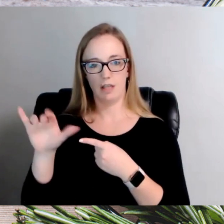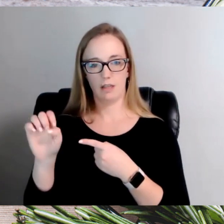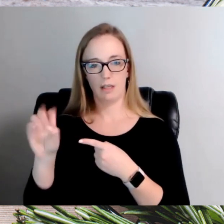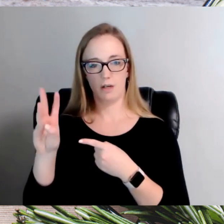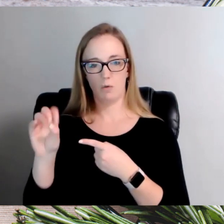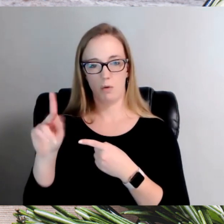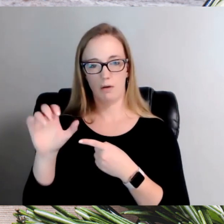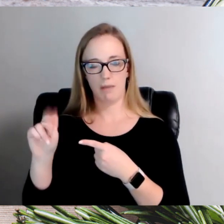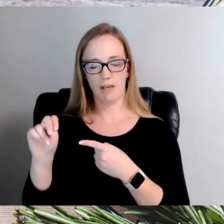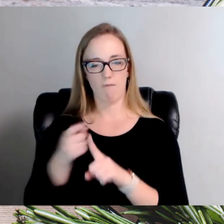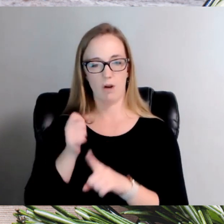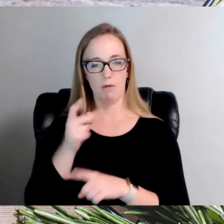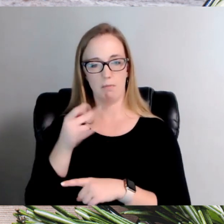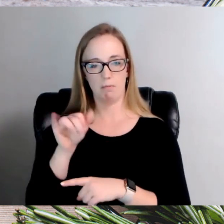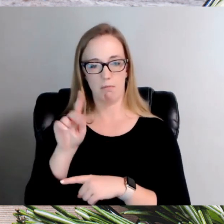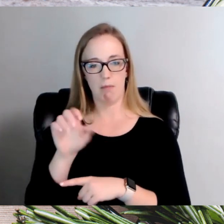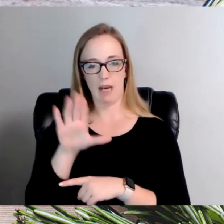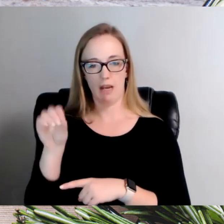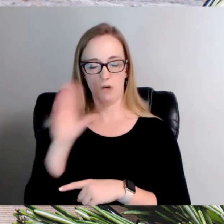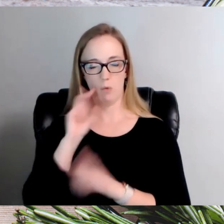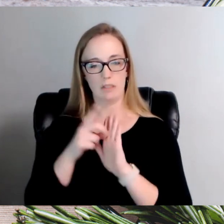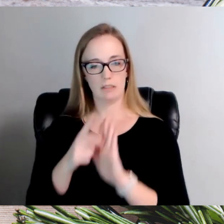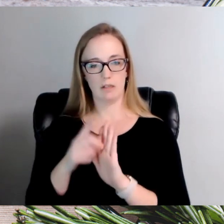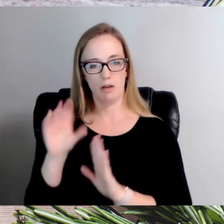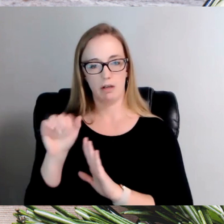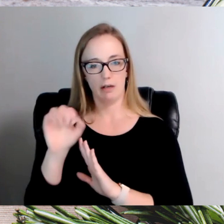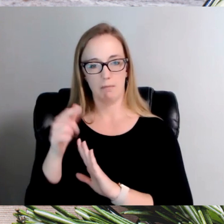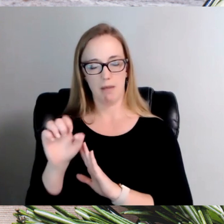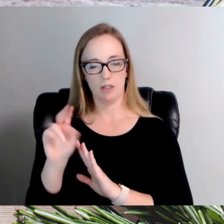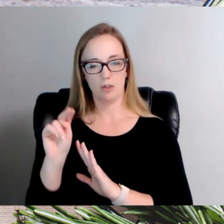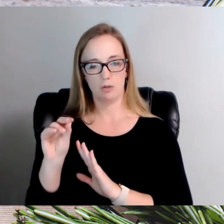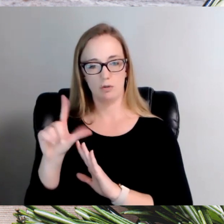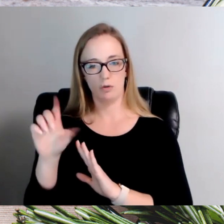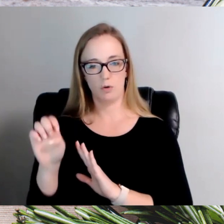This recipe yields 6 one-cup servings.